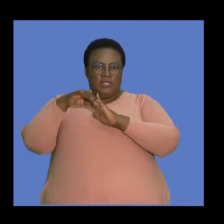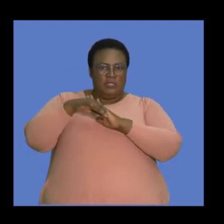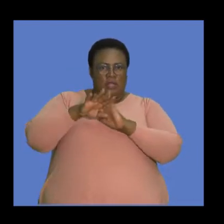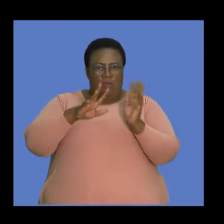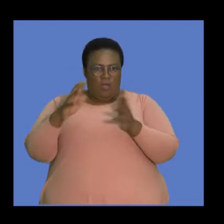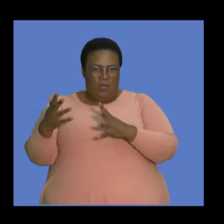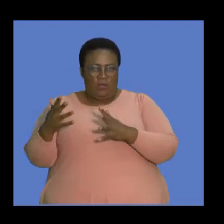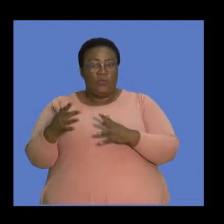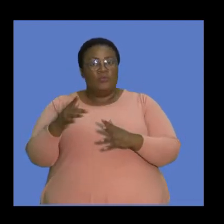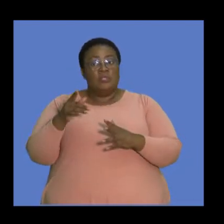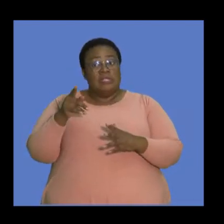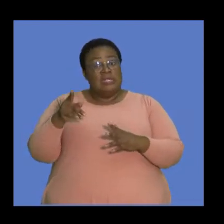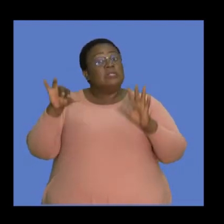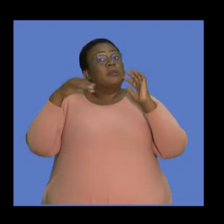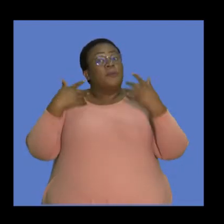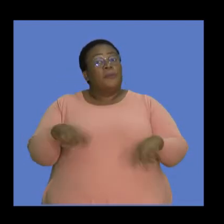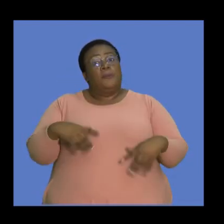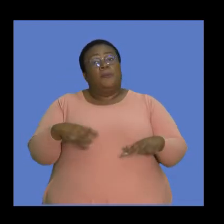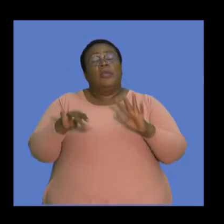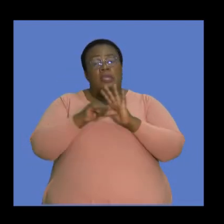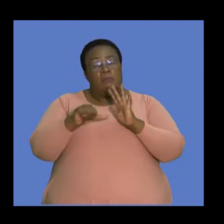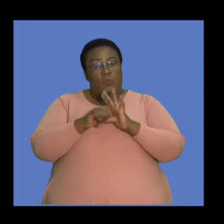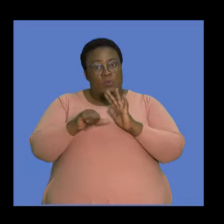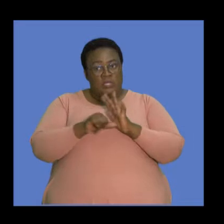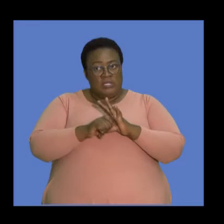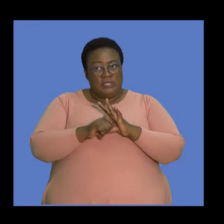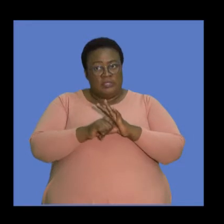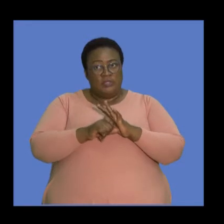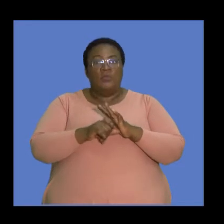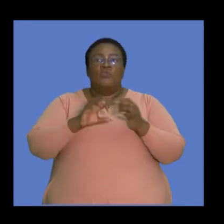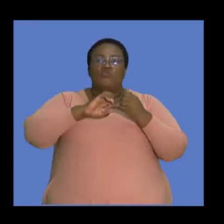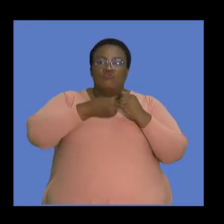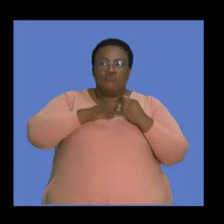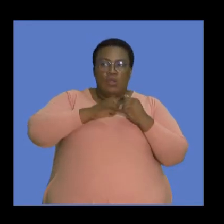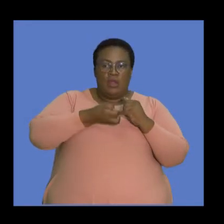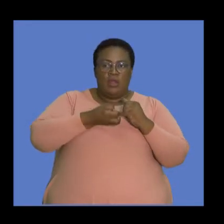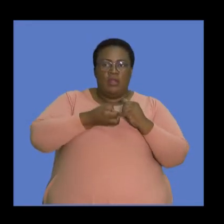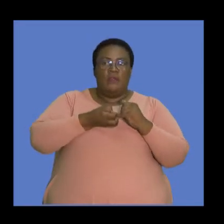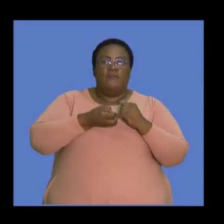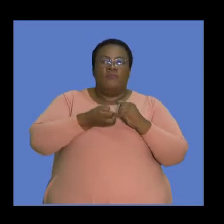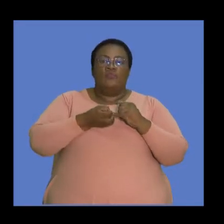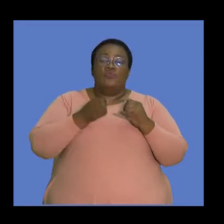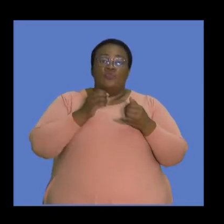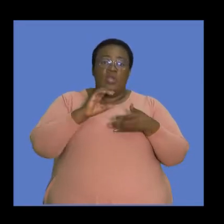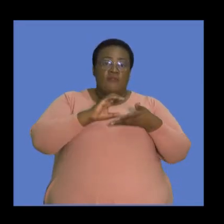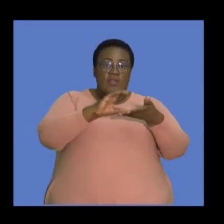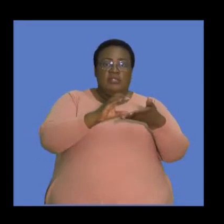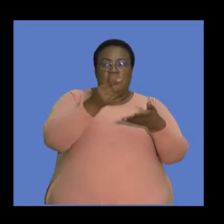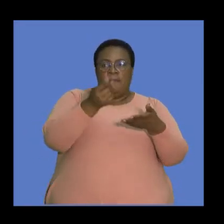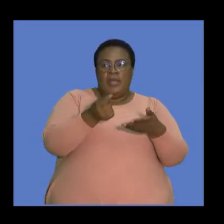is a big idea, guys. This is a big deal. When you are trying to invest